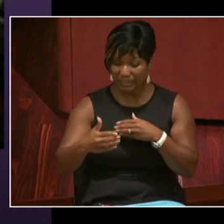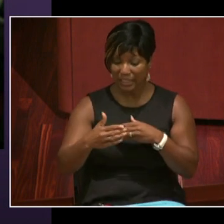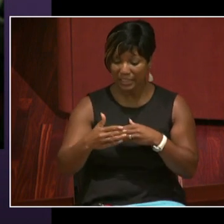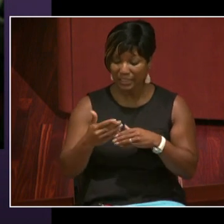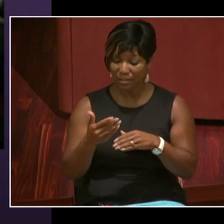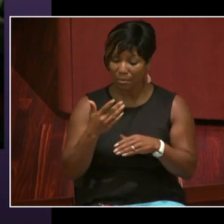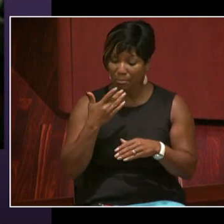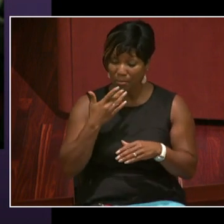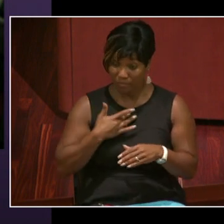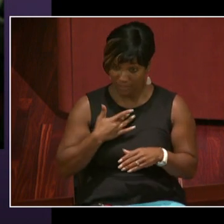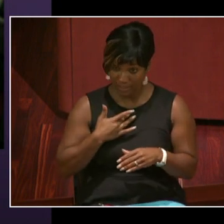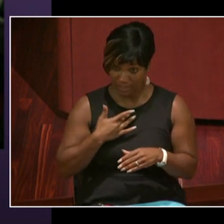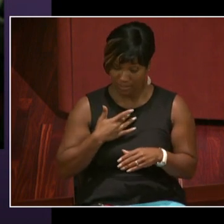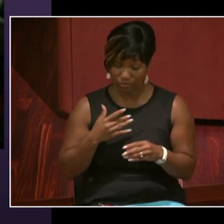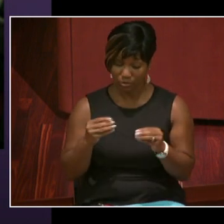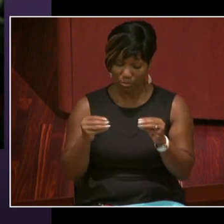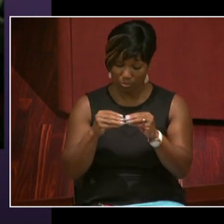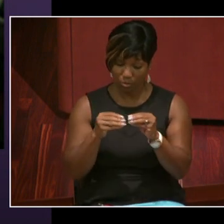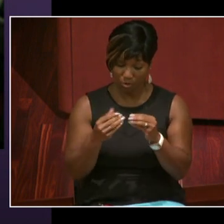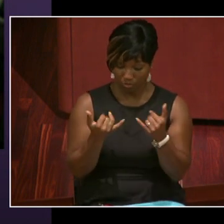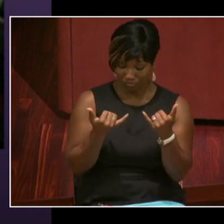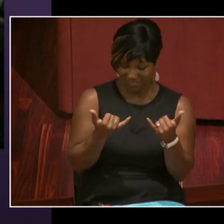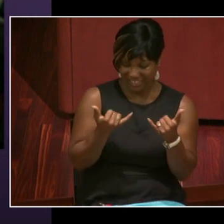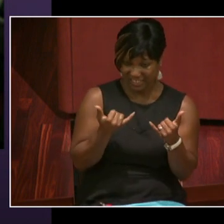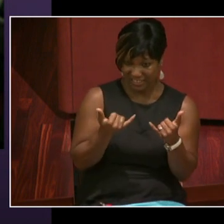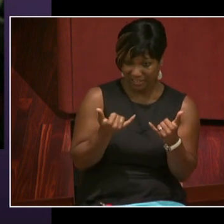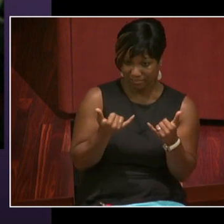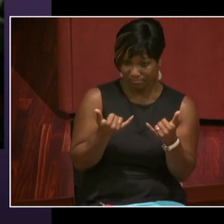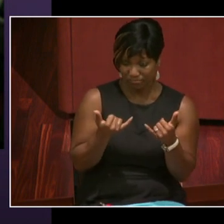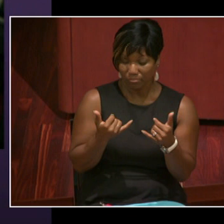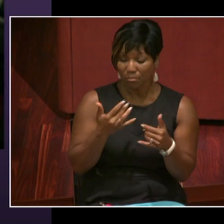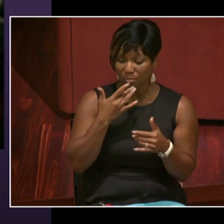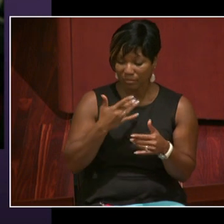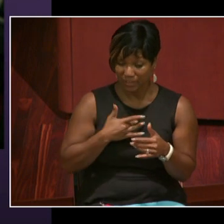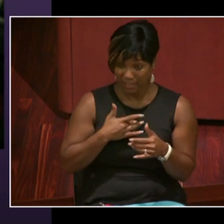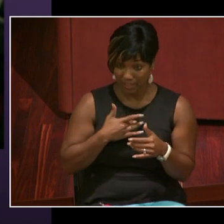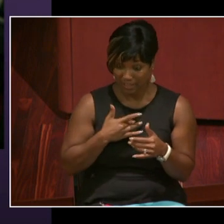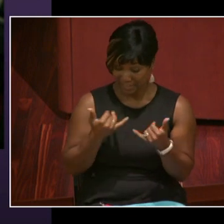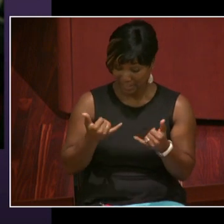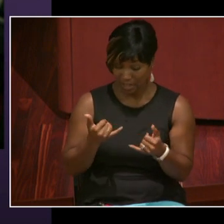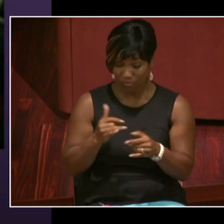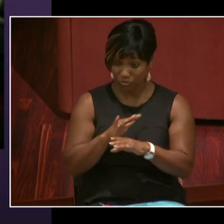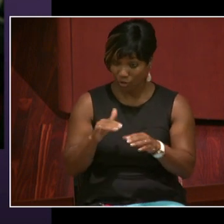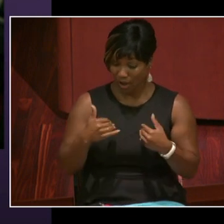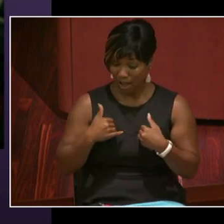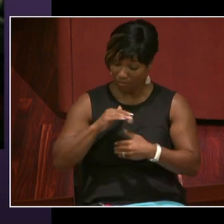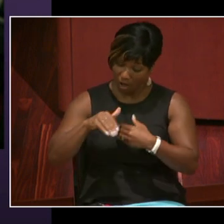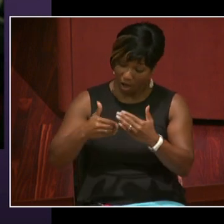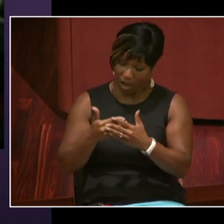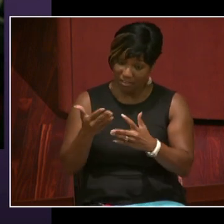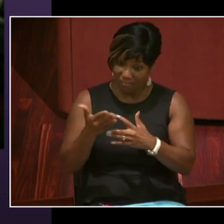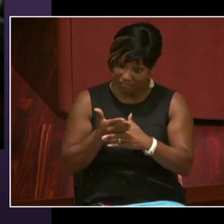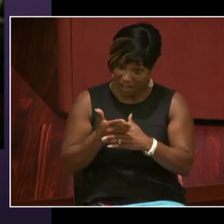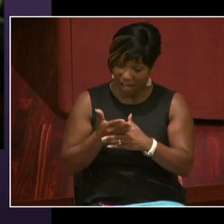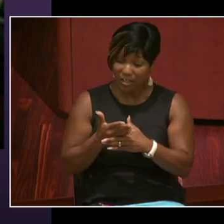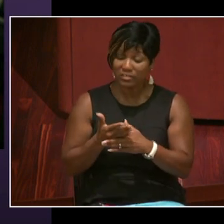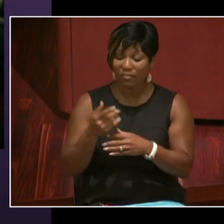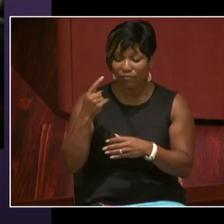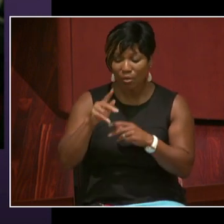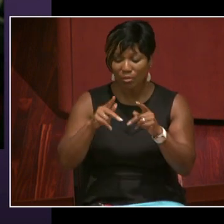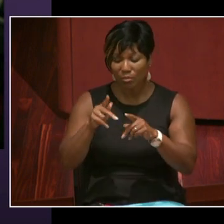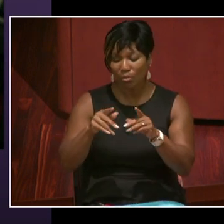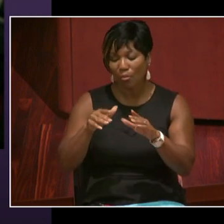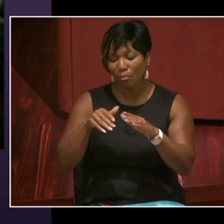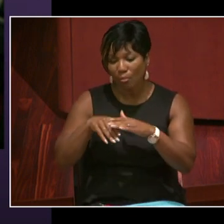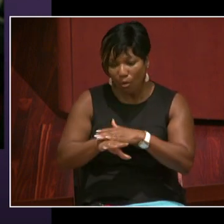on to a more current date of birth. And so currently, though we don't have all the files for individuals born 1910 and prior,